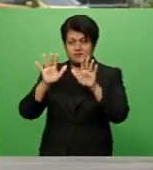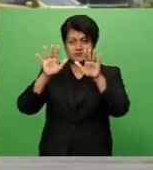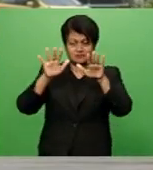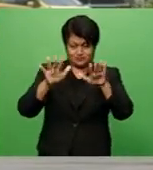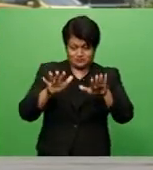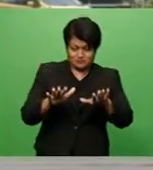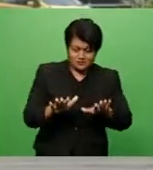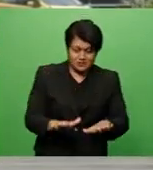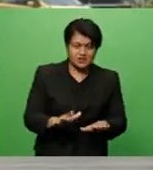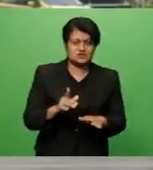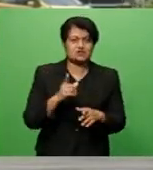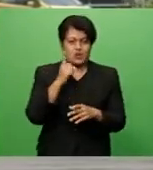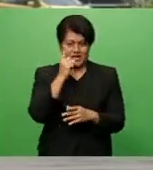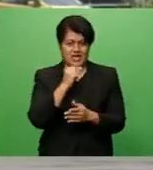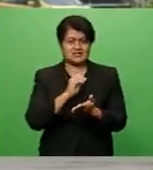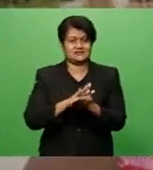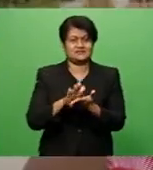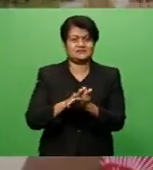their cleanup.